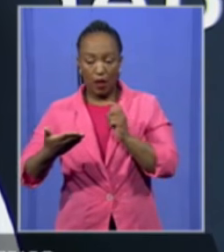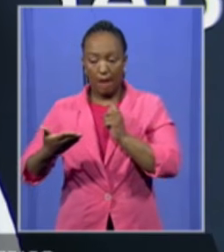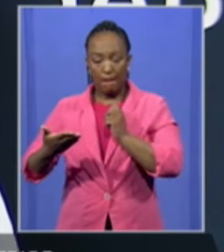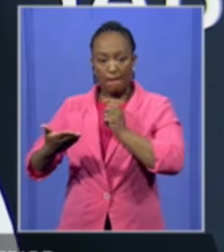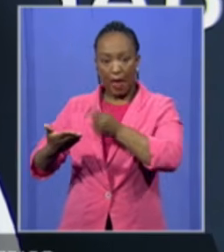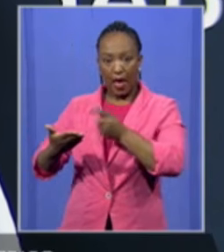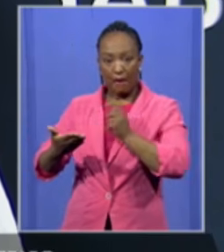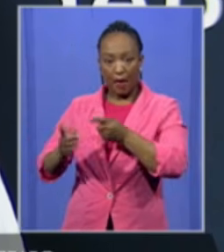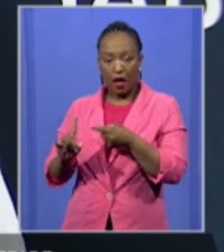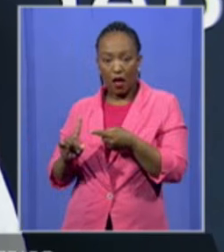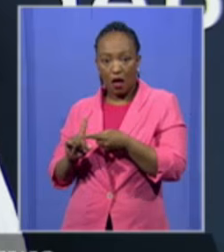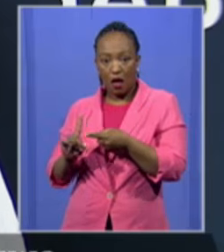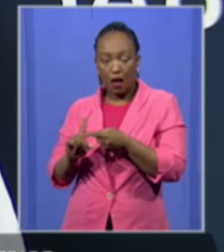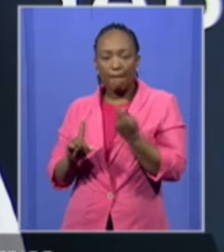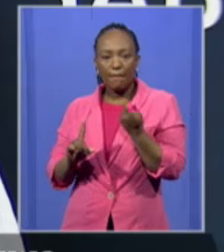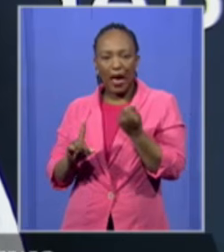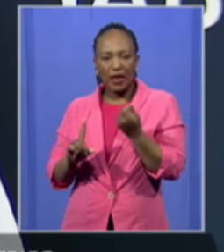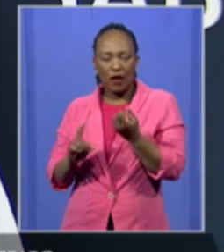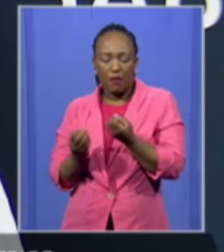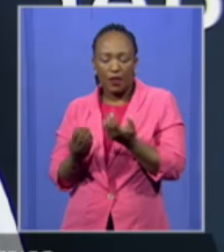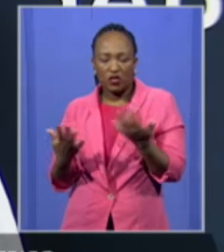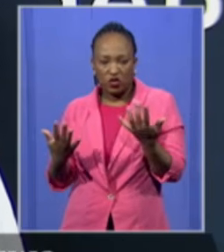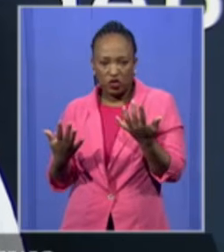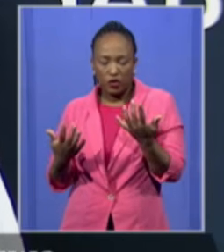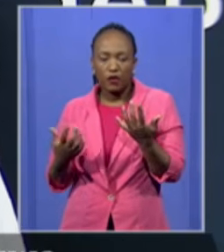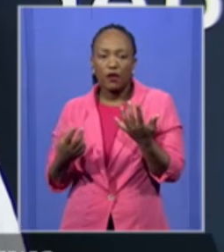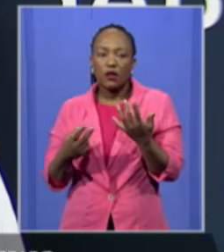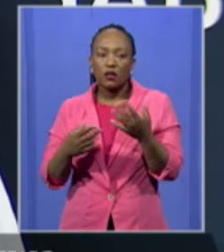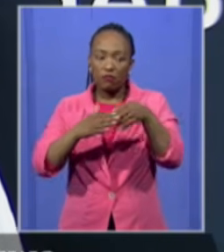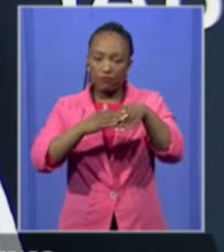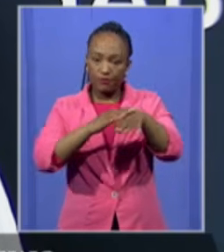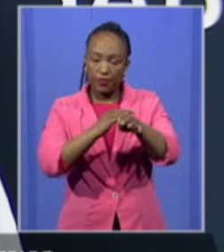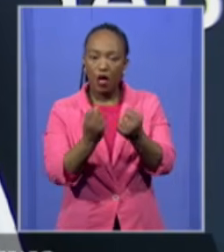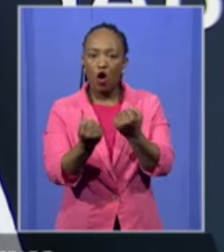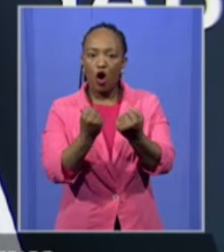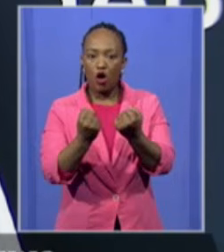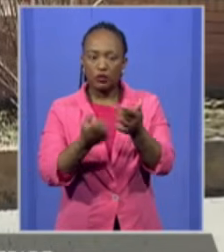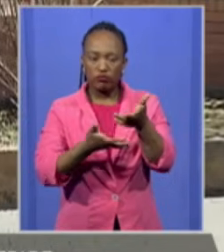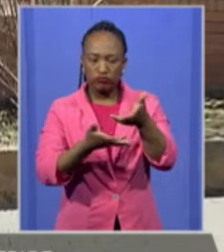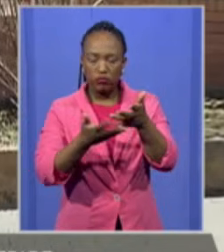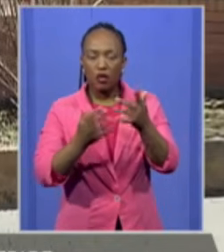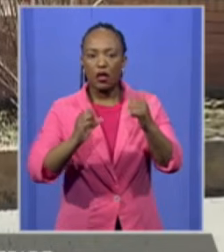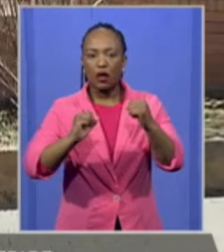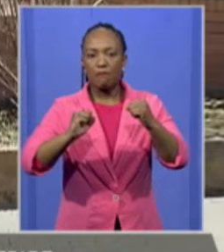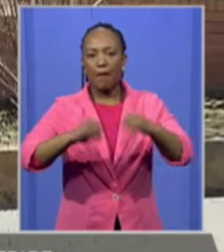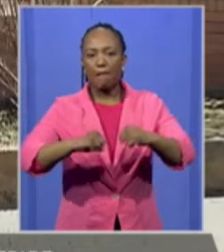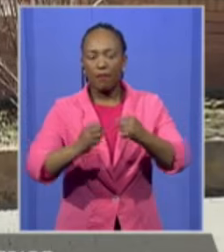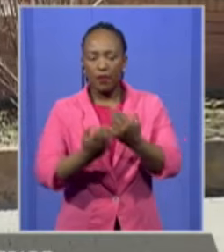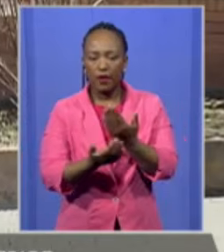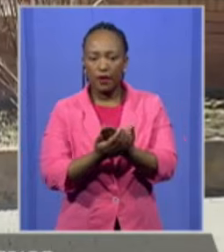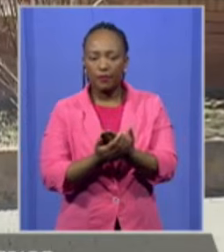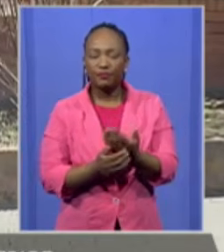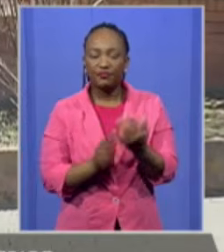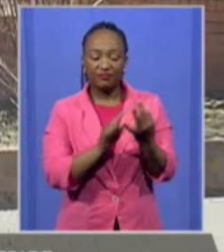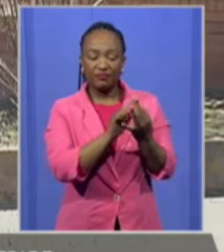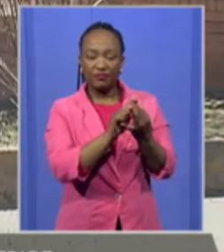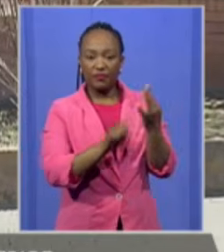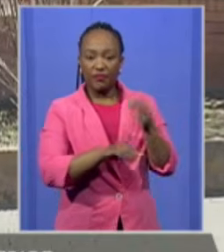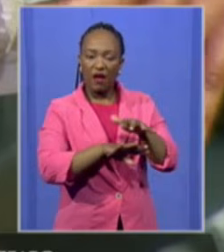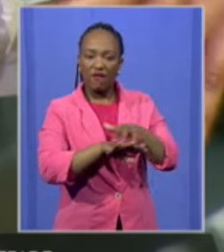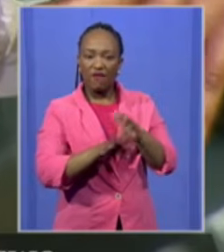tjhelete e itseng. Ha ba qeta hore ba ya ka ha khotho e tla ba e bua ka hara khotho. Babelaelwa ba se ba ile ba